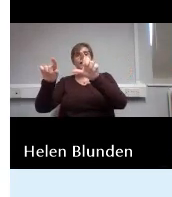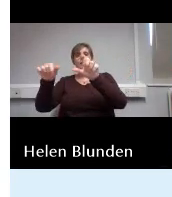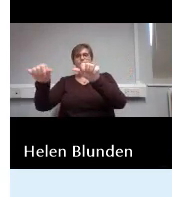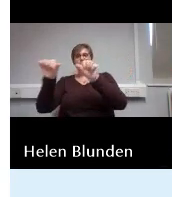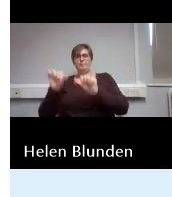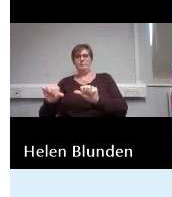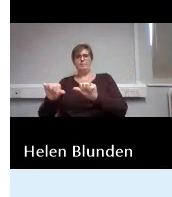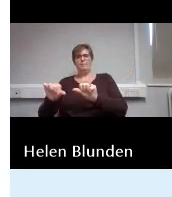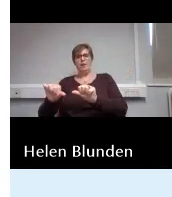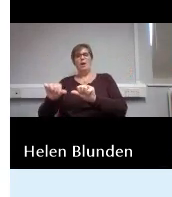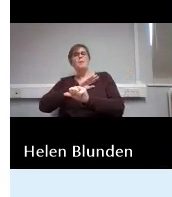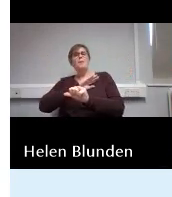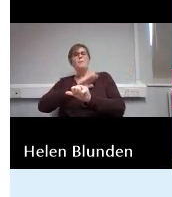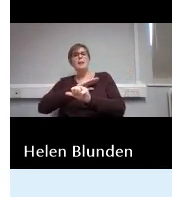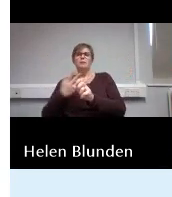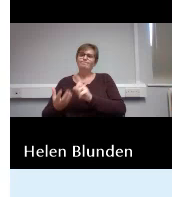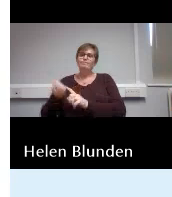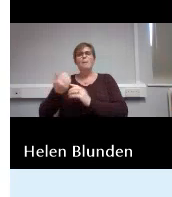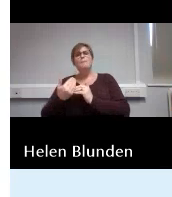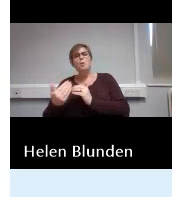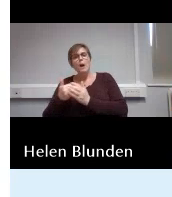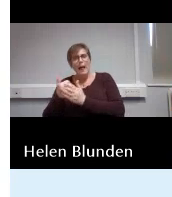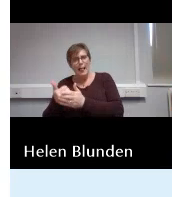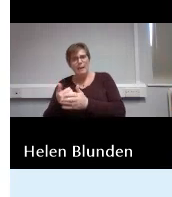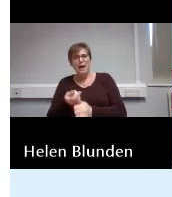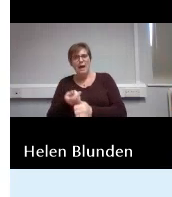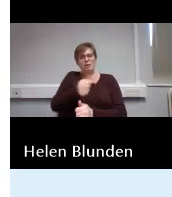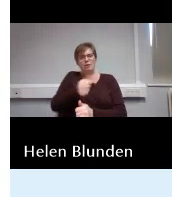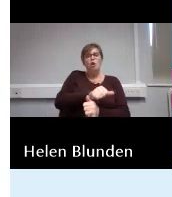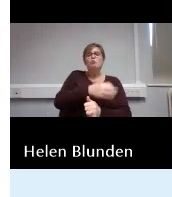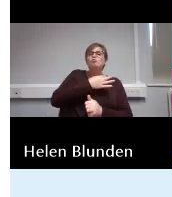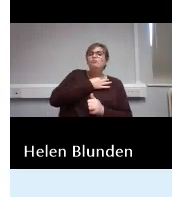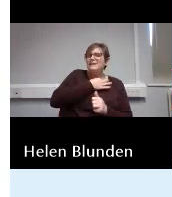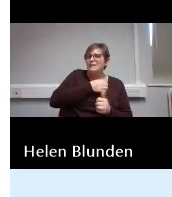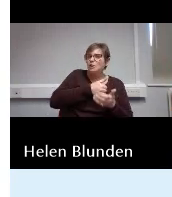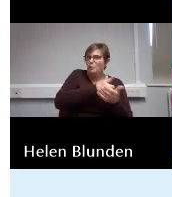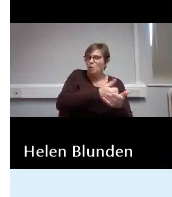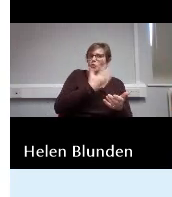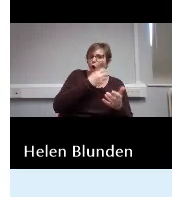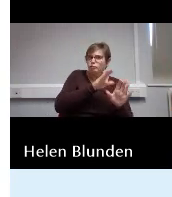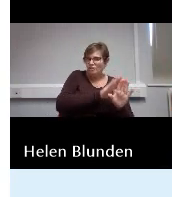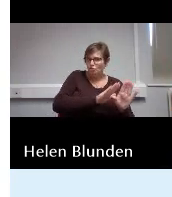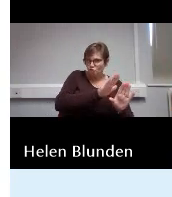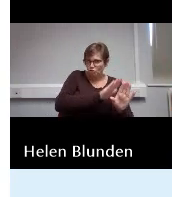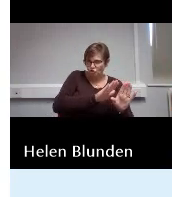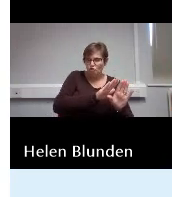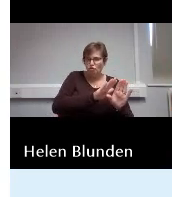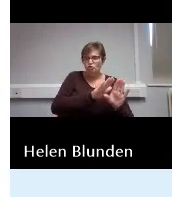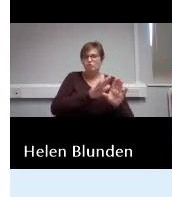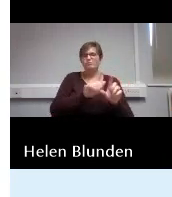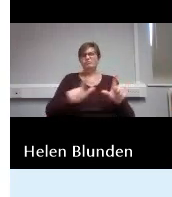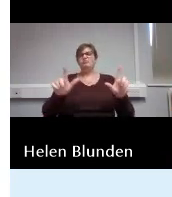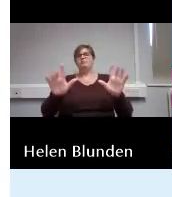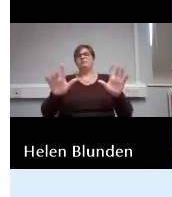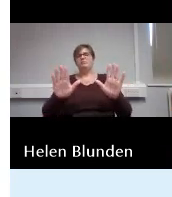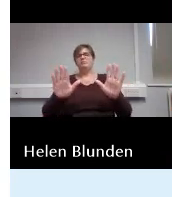more help in the purple area, and getting risk support in the orange area here. And